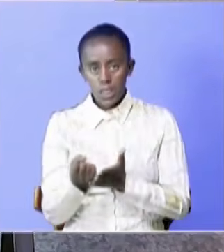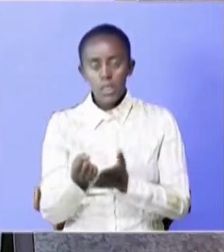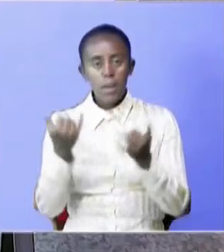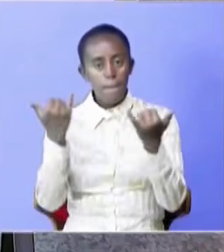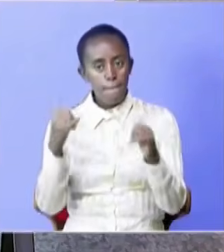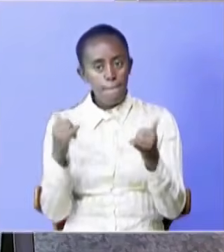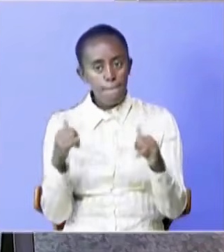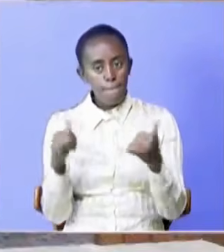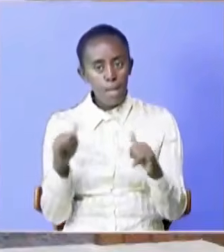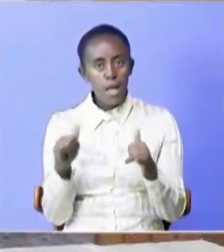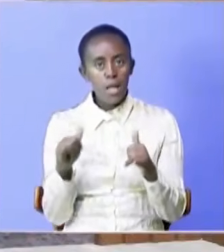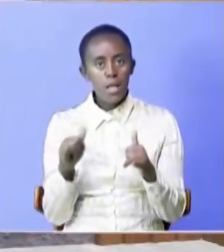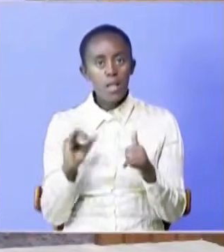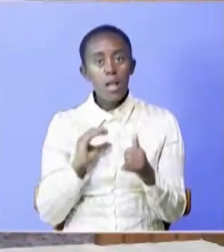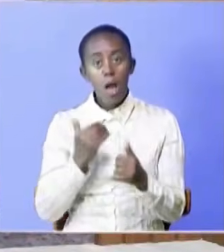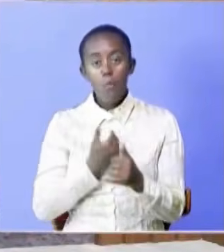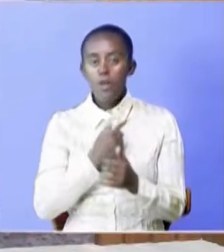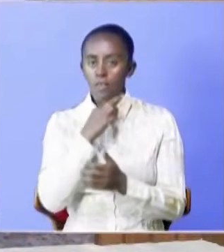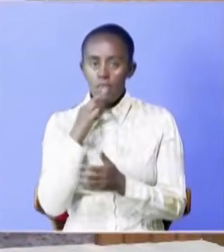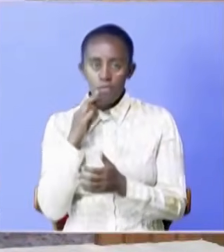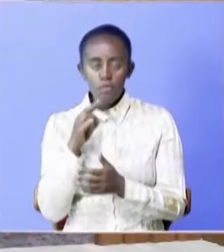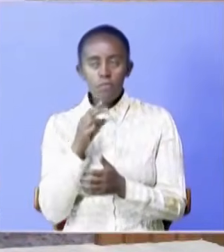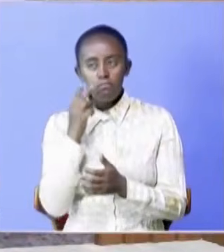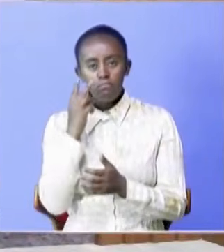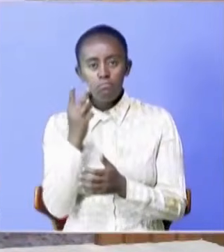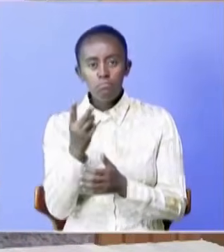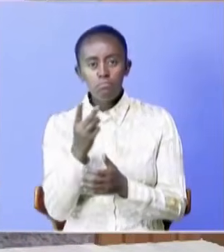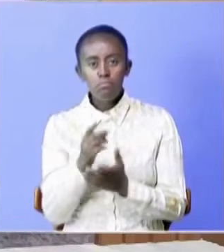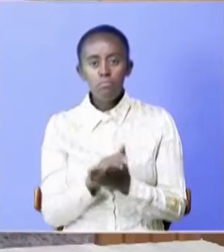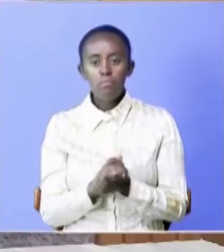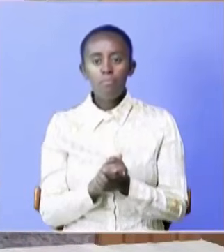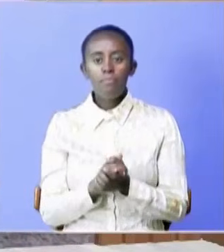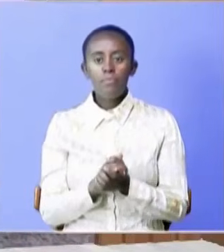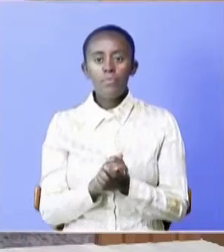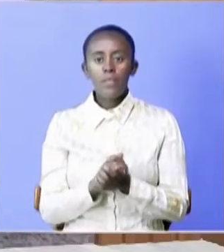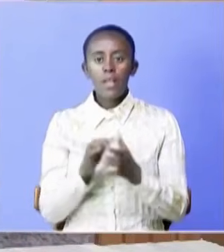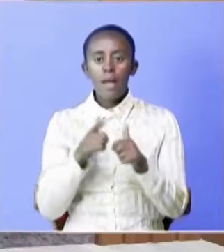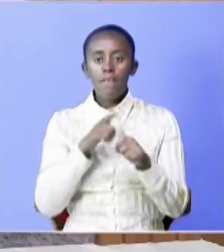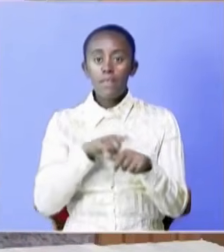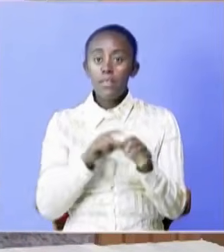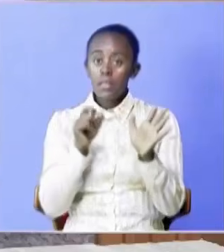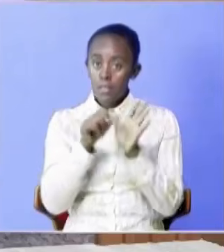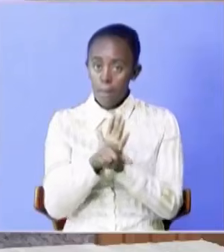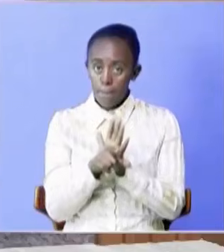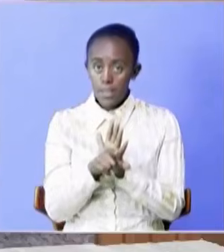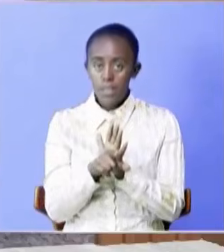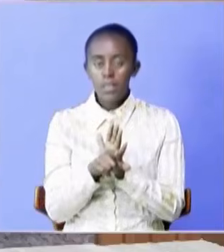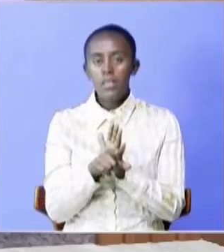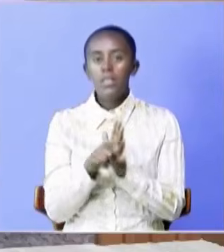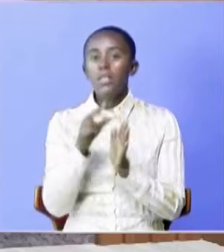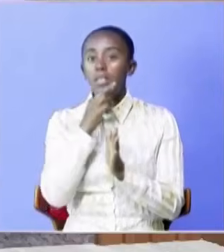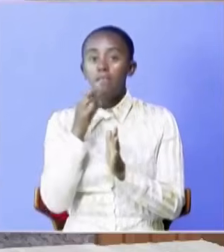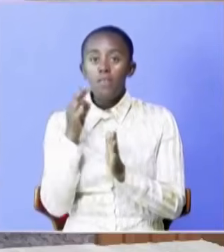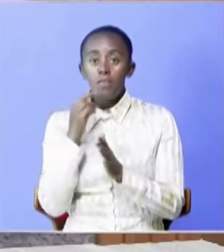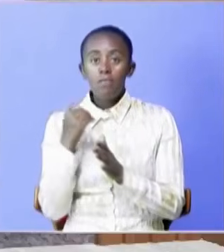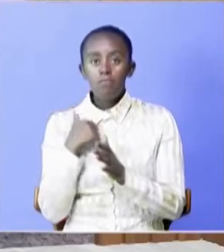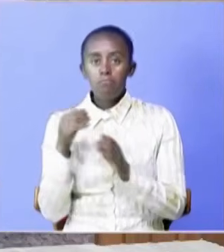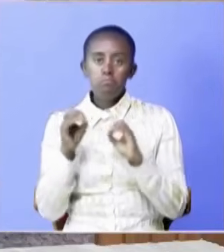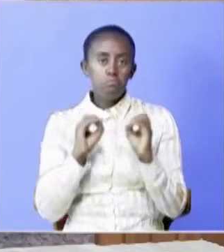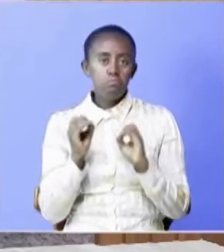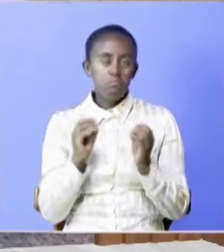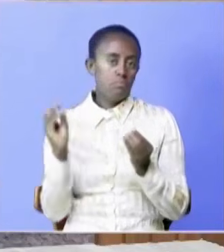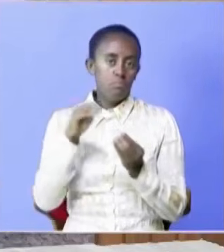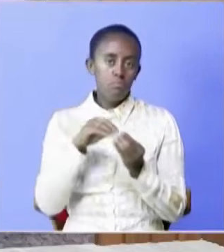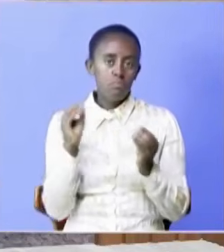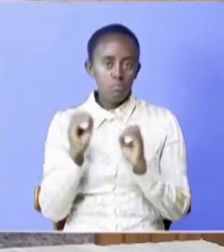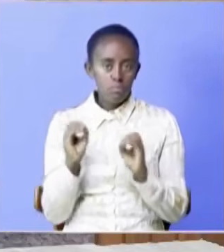Play is our verb. If you see here, unlike the first example, the verb here does not